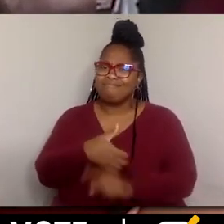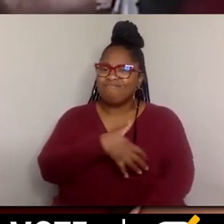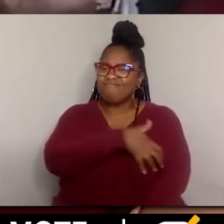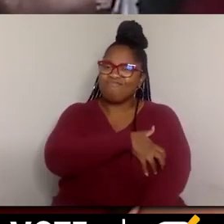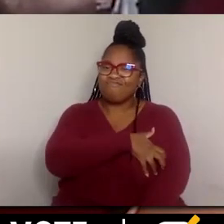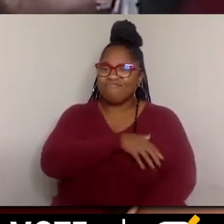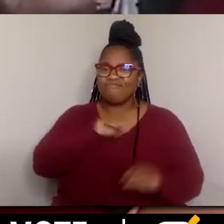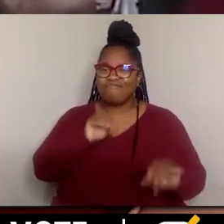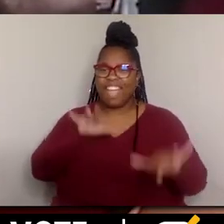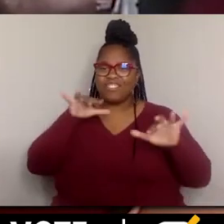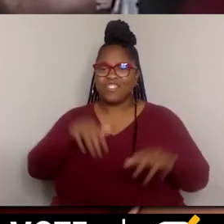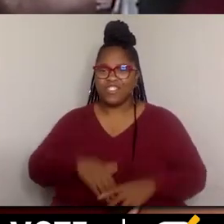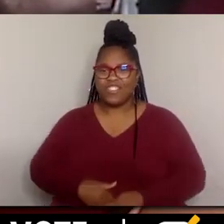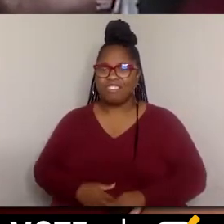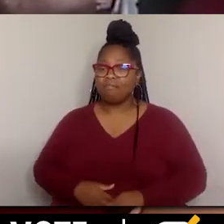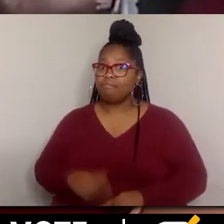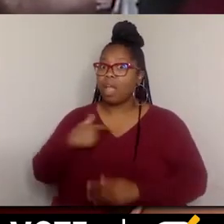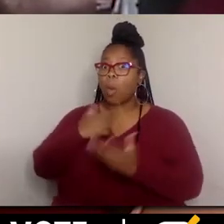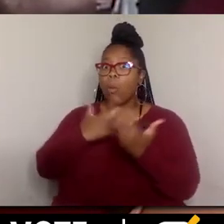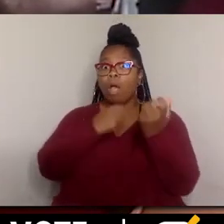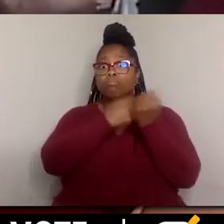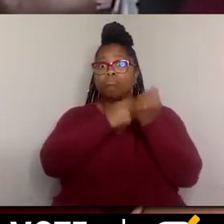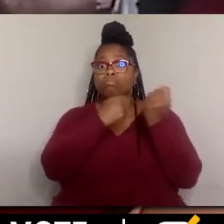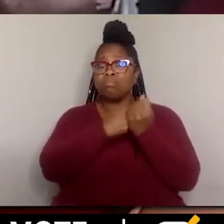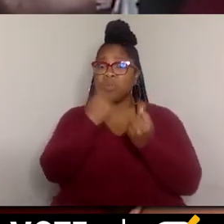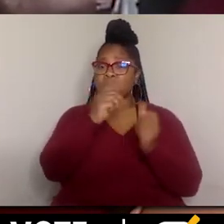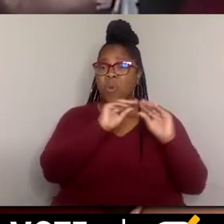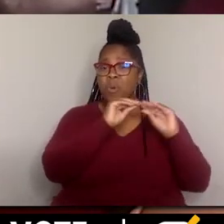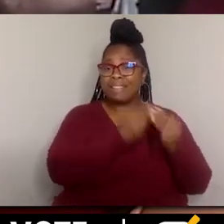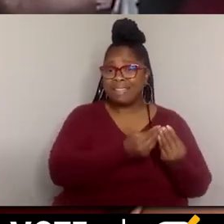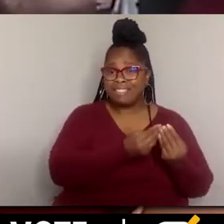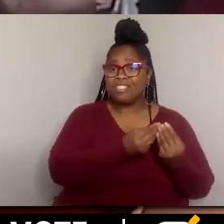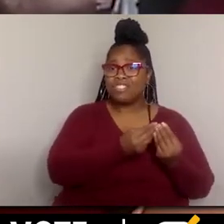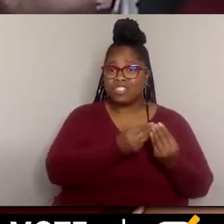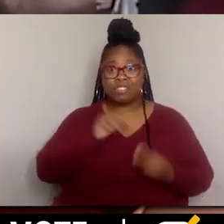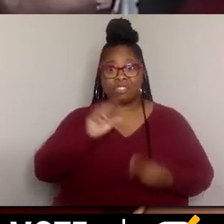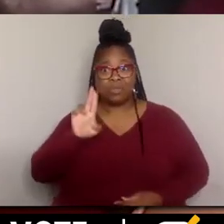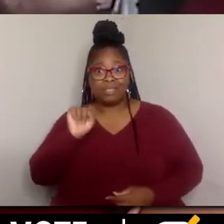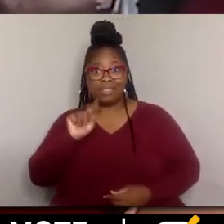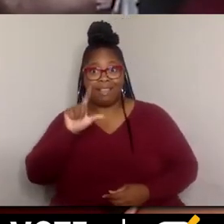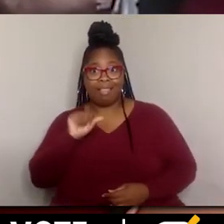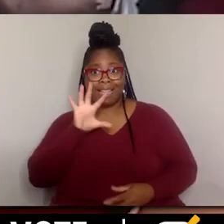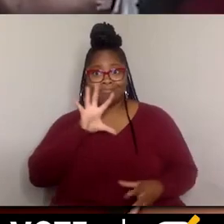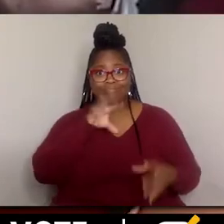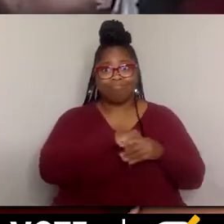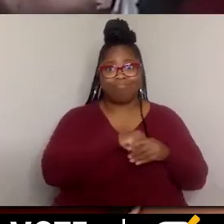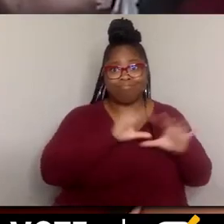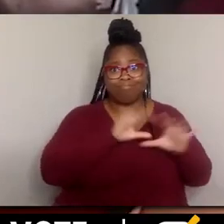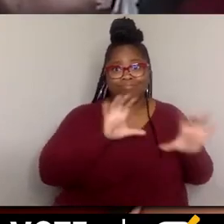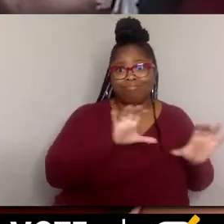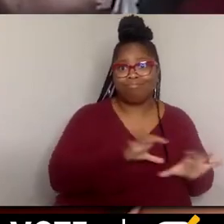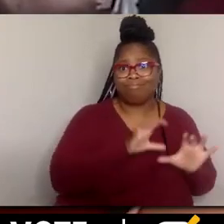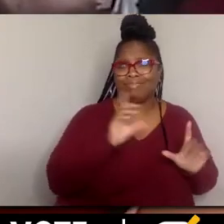shout out to an organization that UTLA has been an active member of since